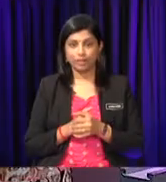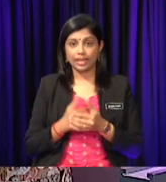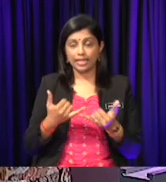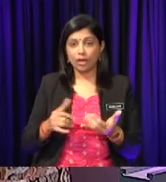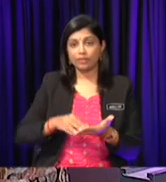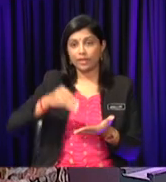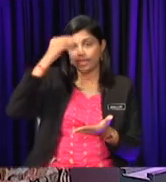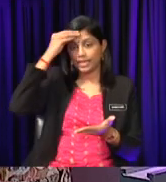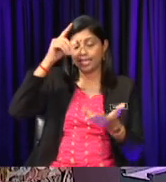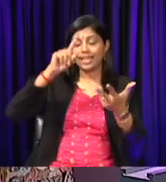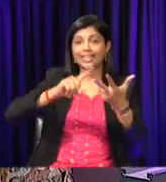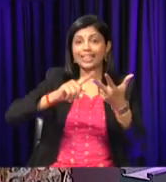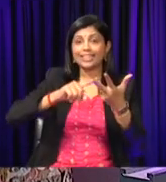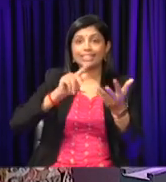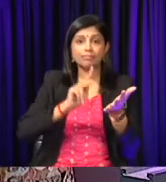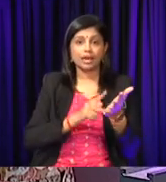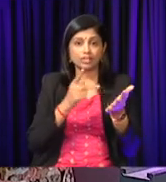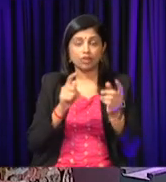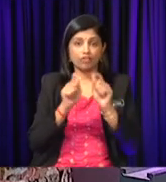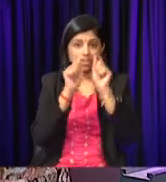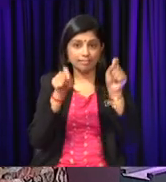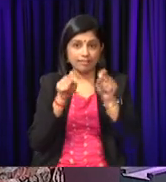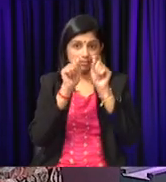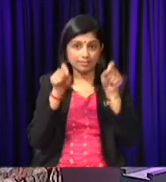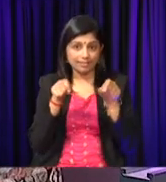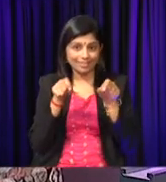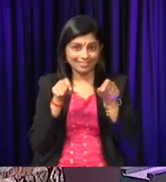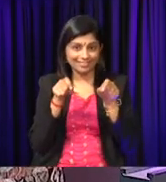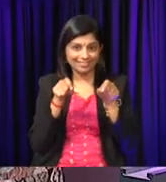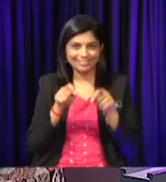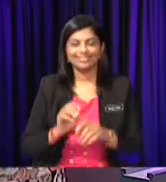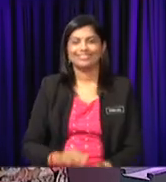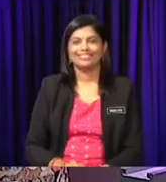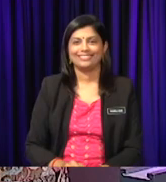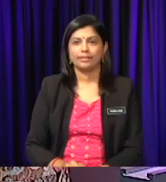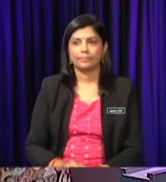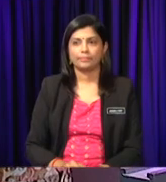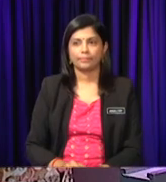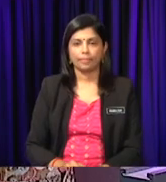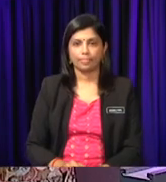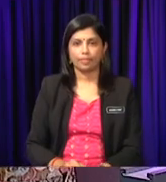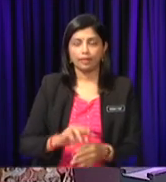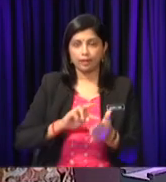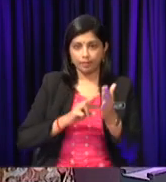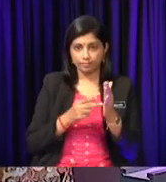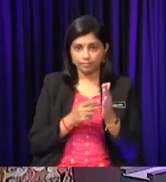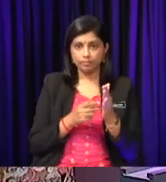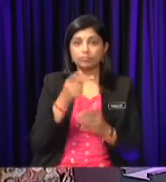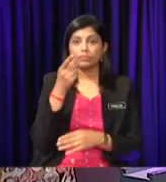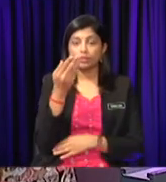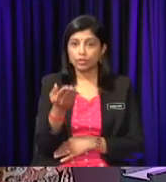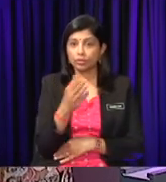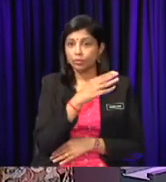the test, which is the discussion between the pair. Just now, in the